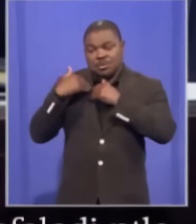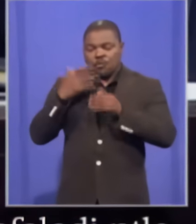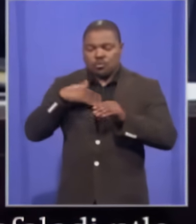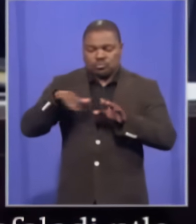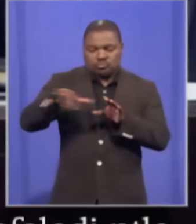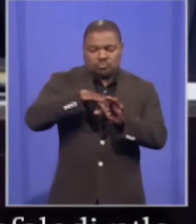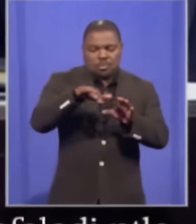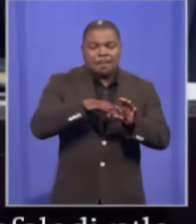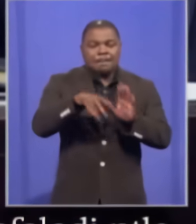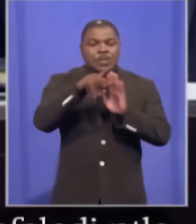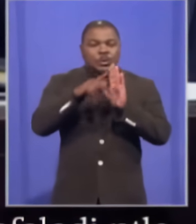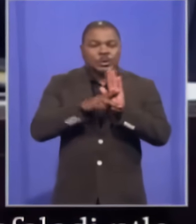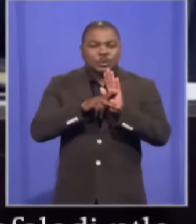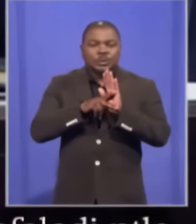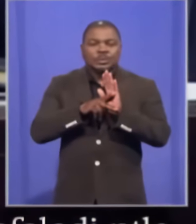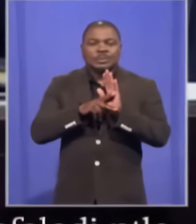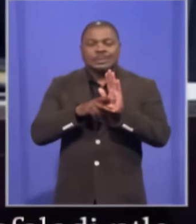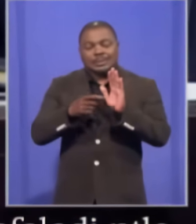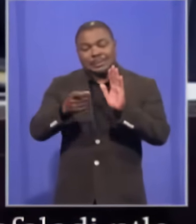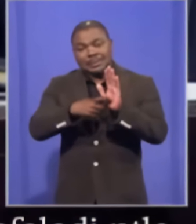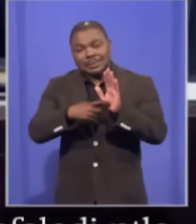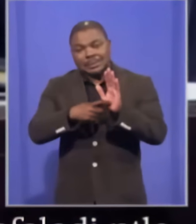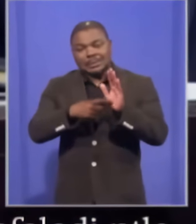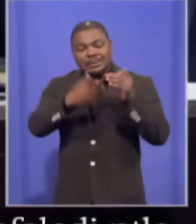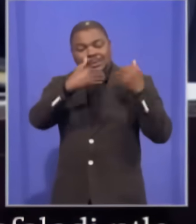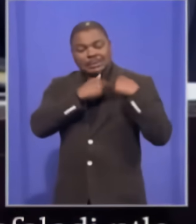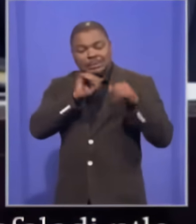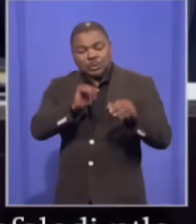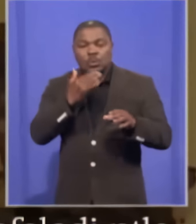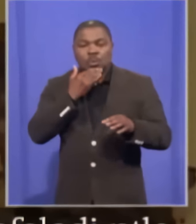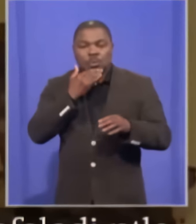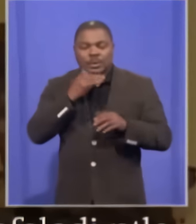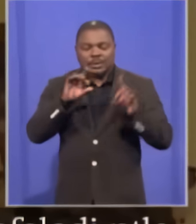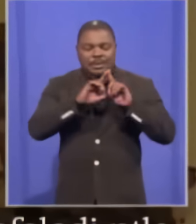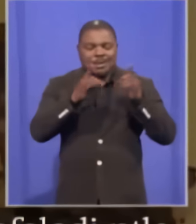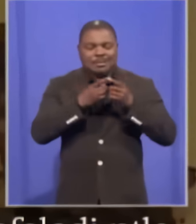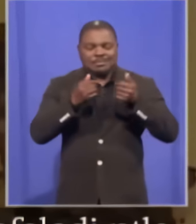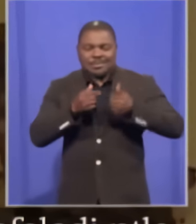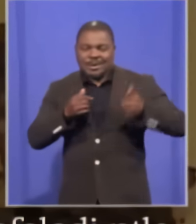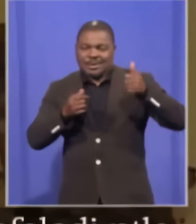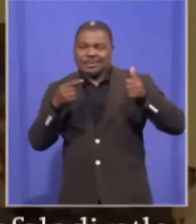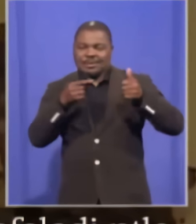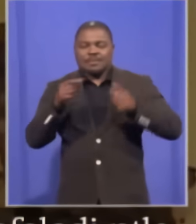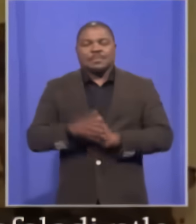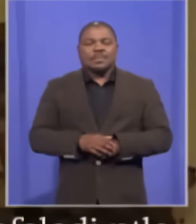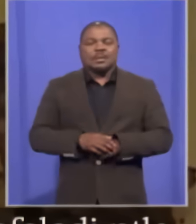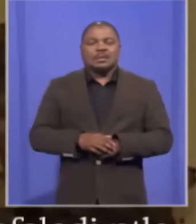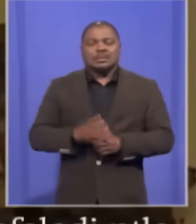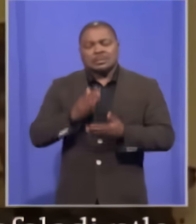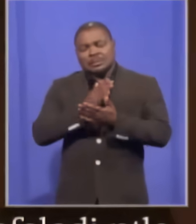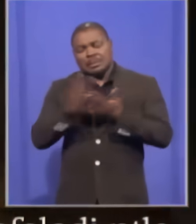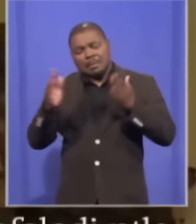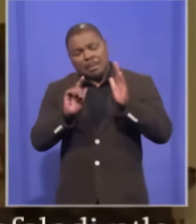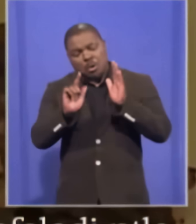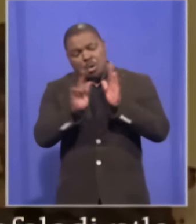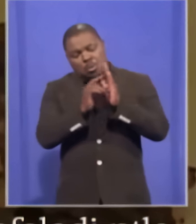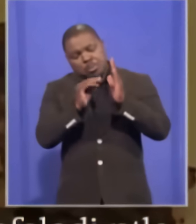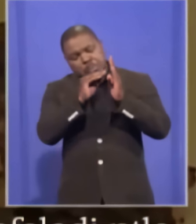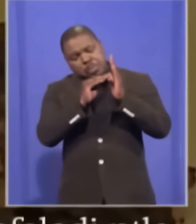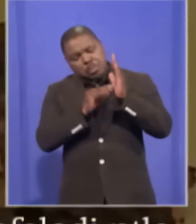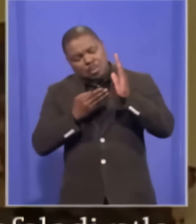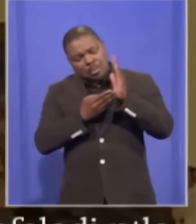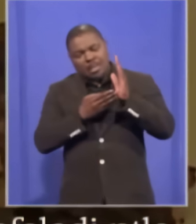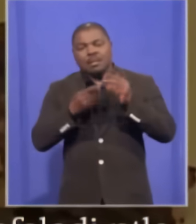admission policy is actually given to the head of department. Dikarolo tše dingwe tša molao woo tšeo